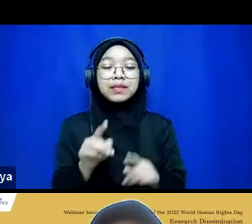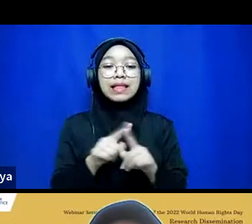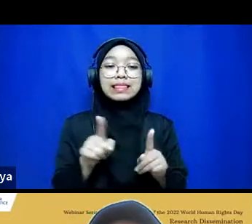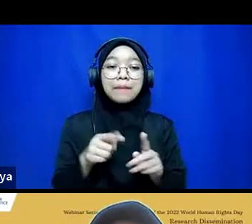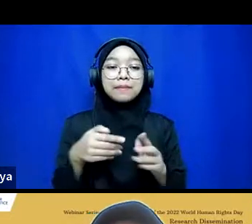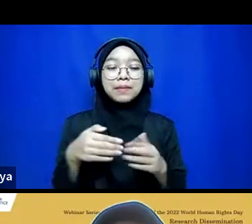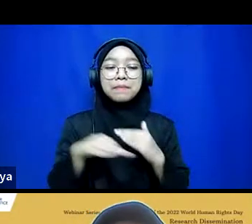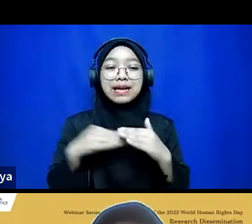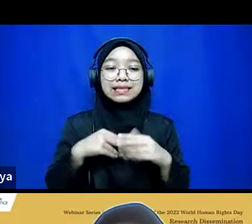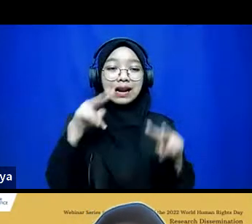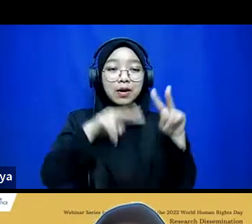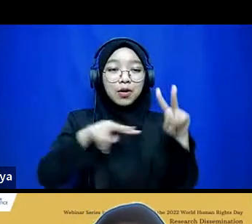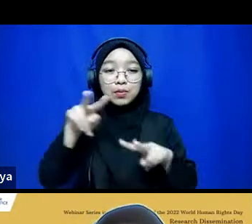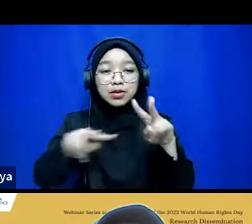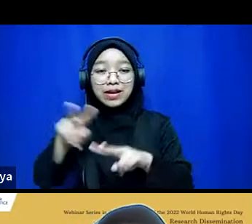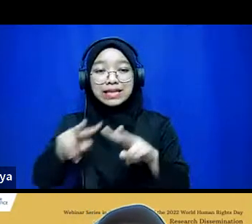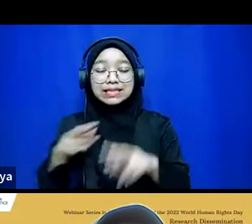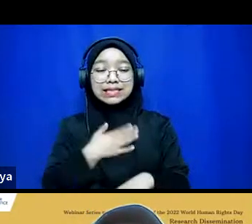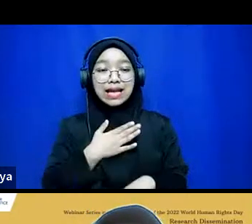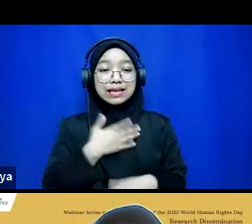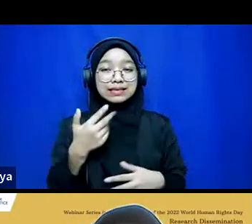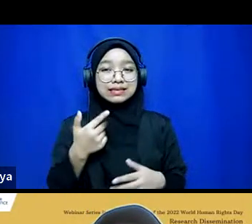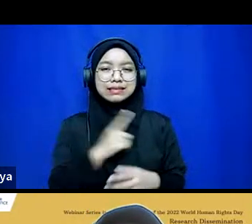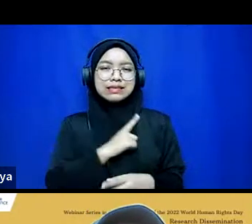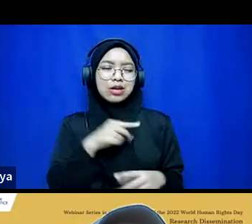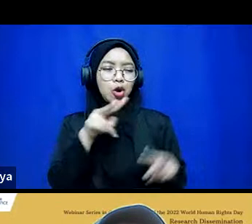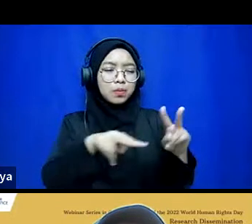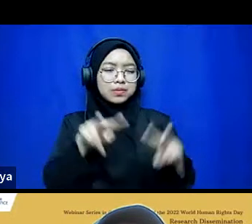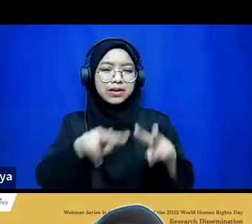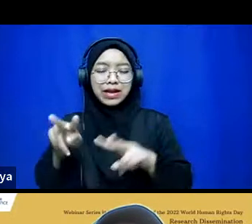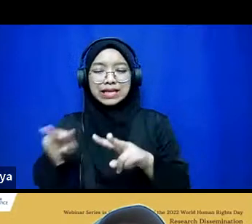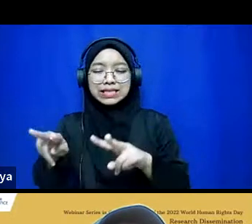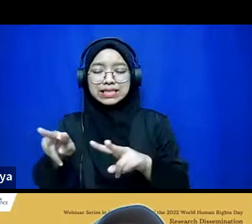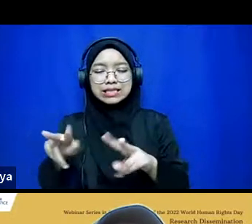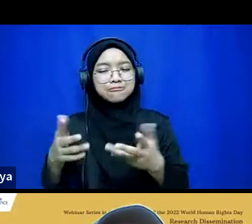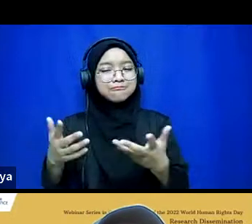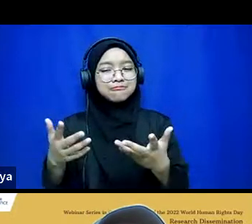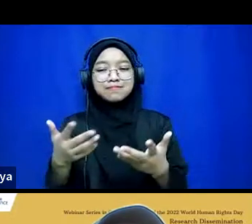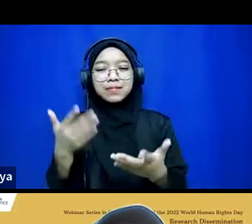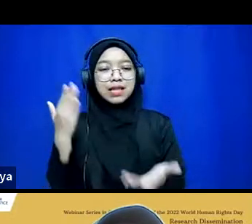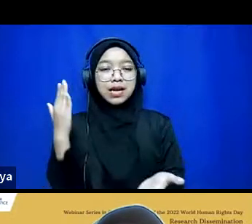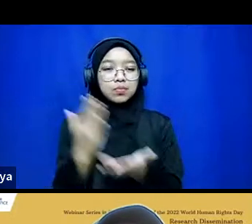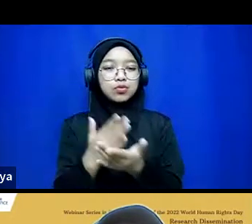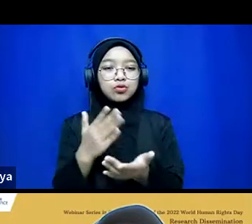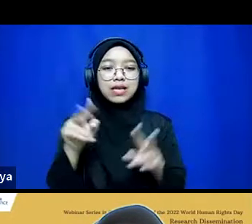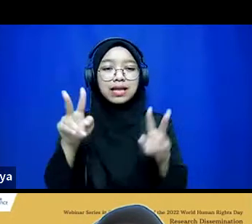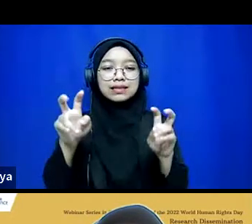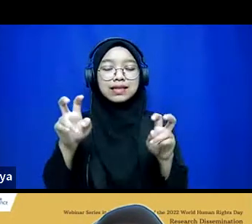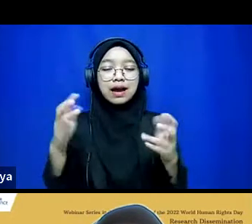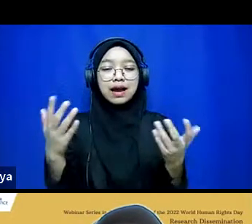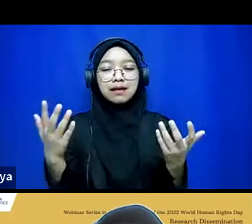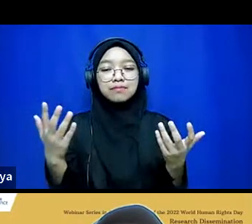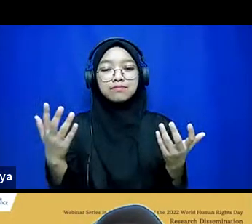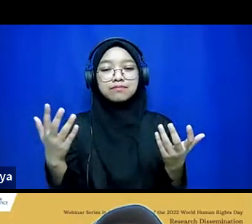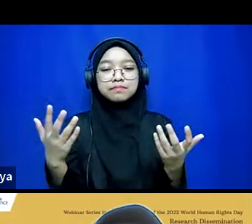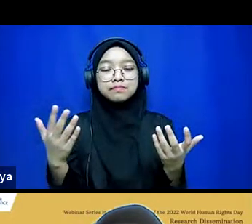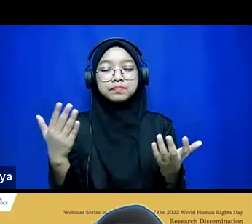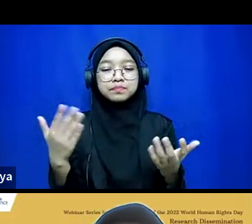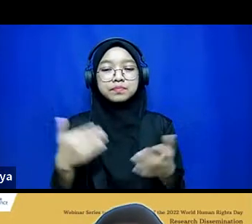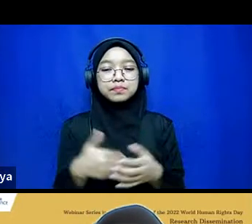that, yeah, I think decisions around the death penalty, whether or not to have it,